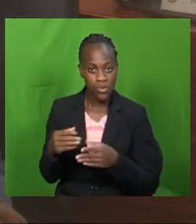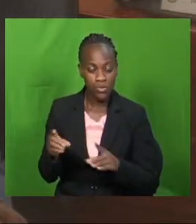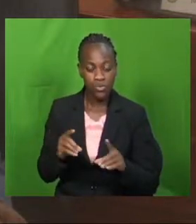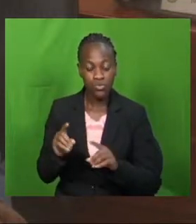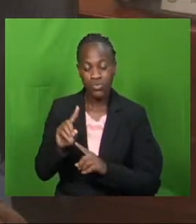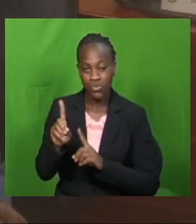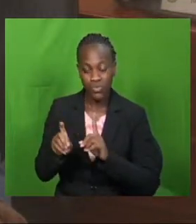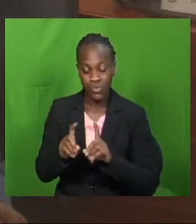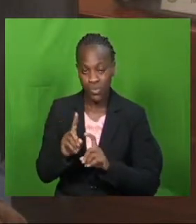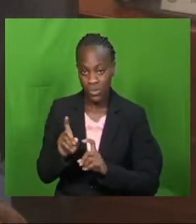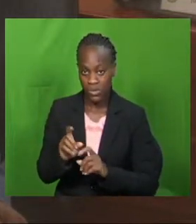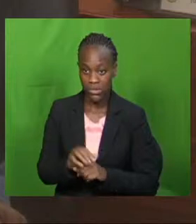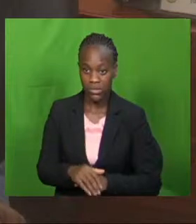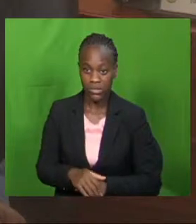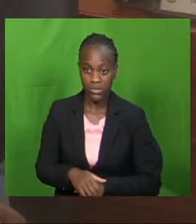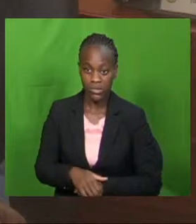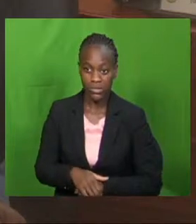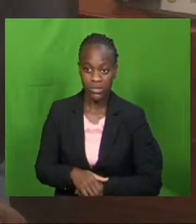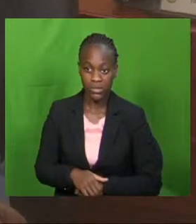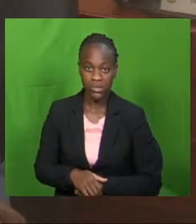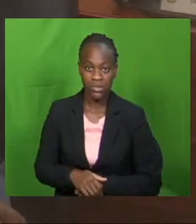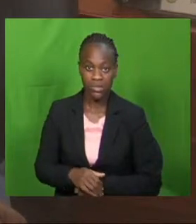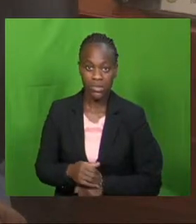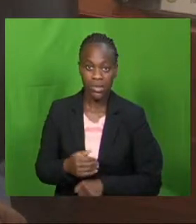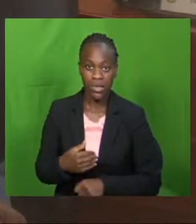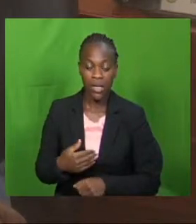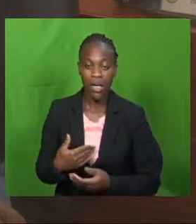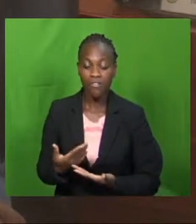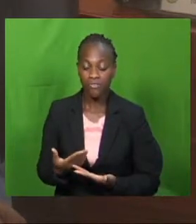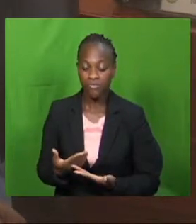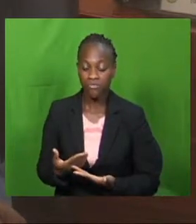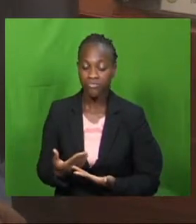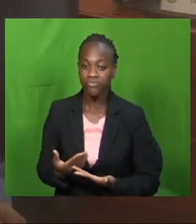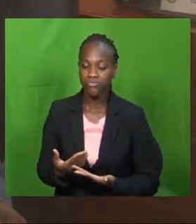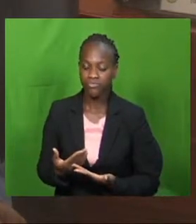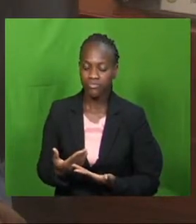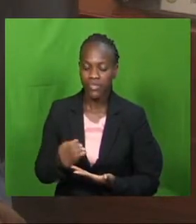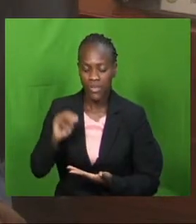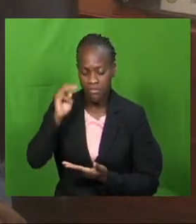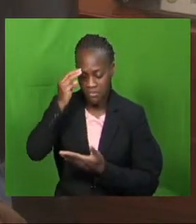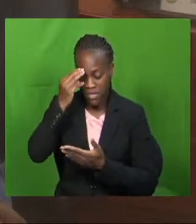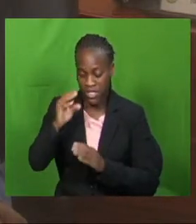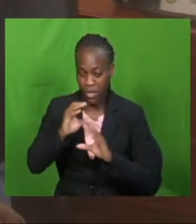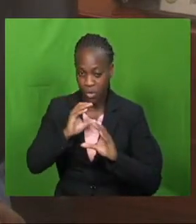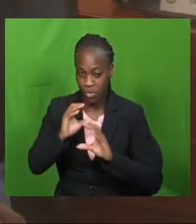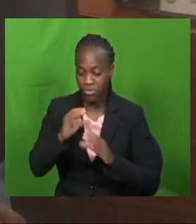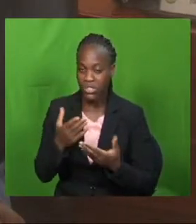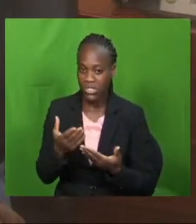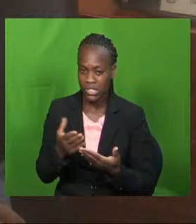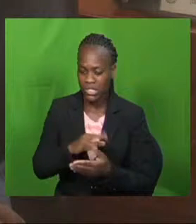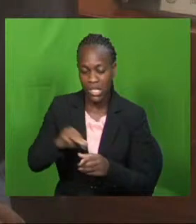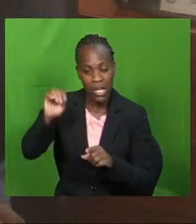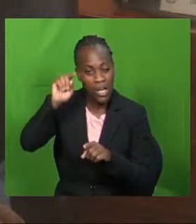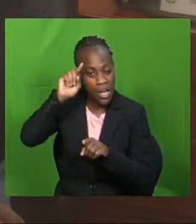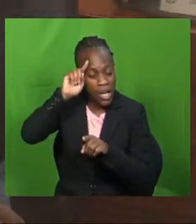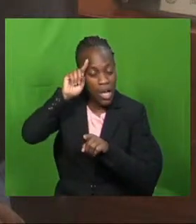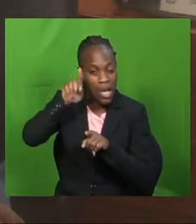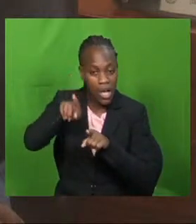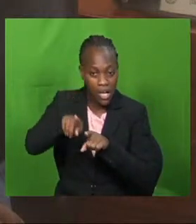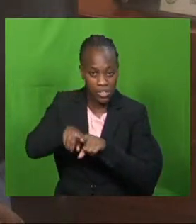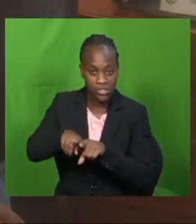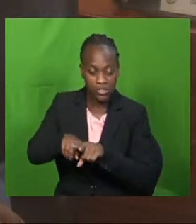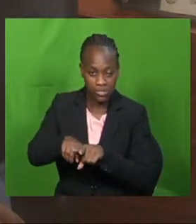time. I've had some discussions with the Minister responsible for communications, and he agrees that we do it out of